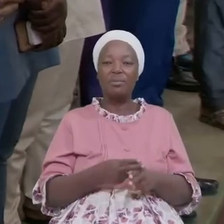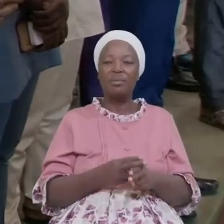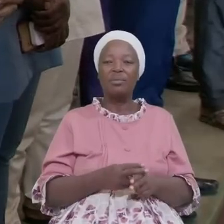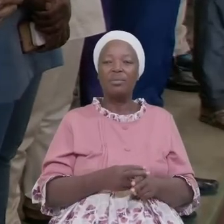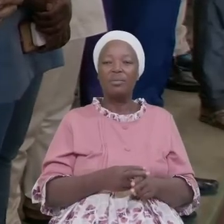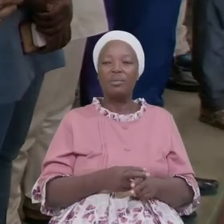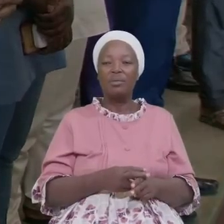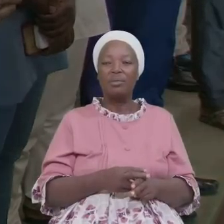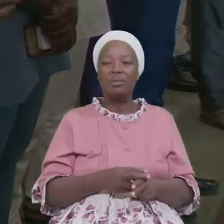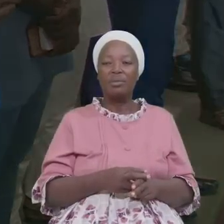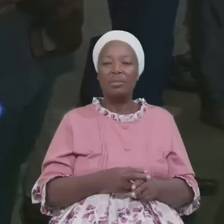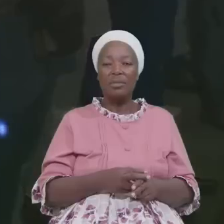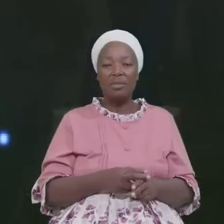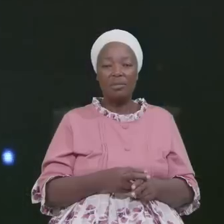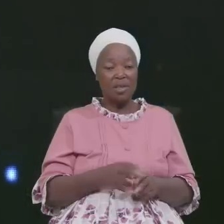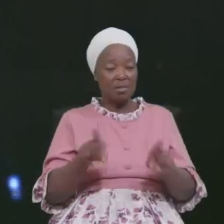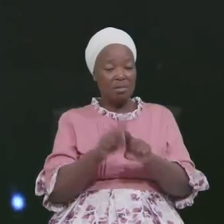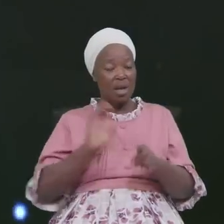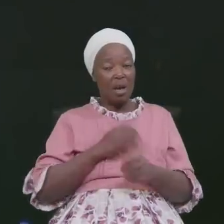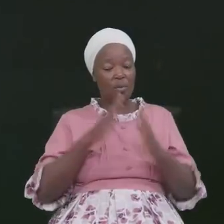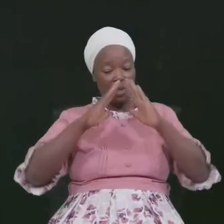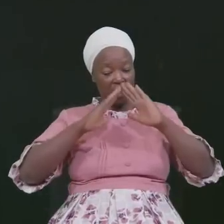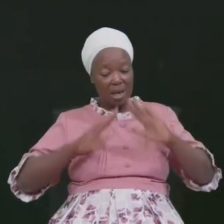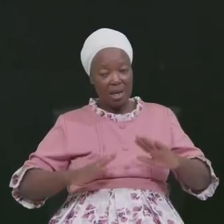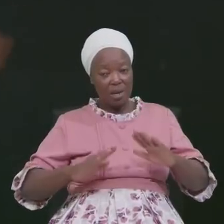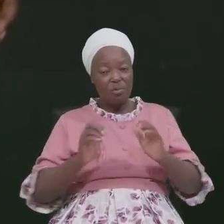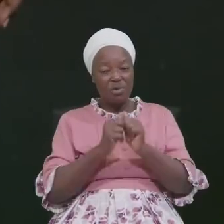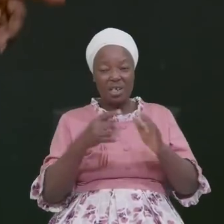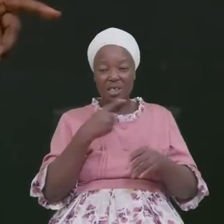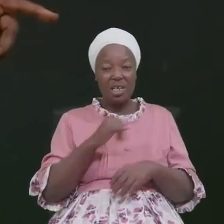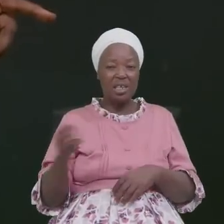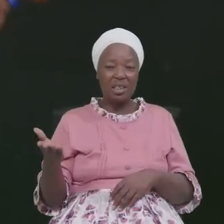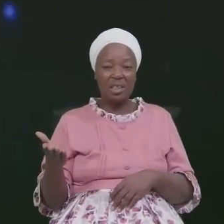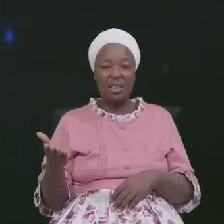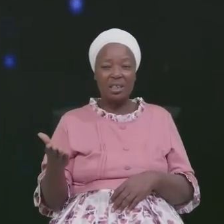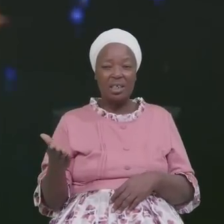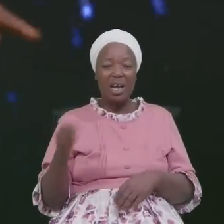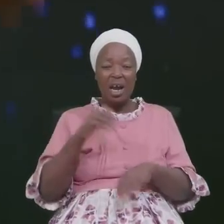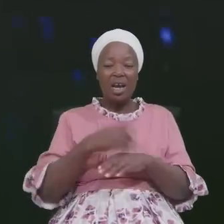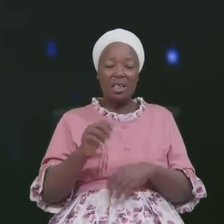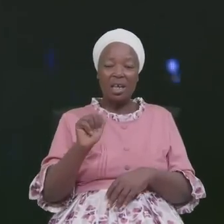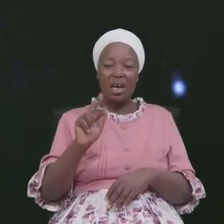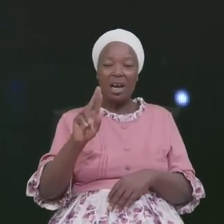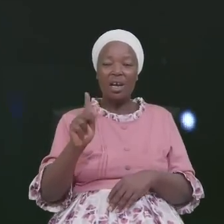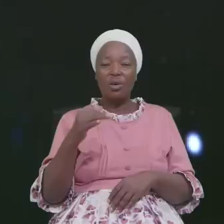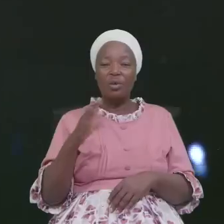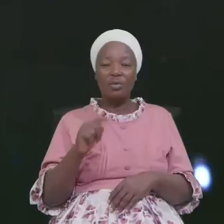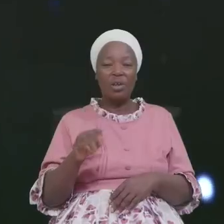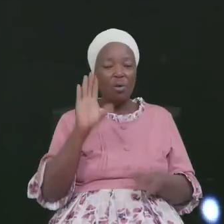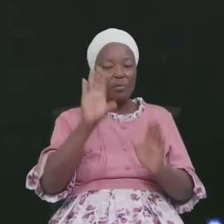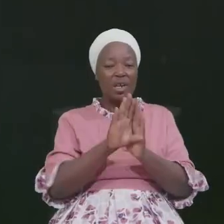Even our silence without saying anything at the Ark of the Covenant of the Lord is